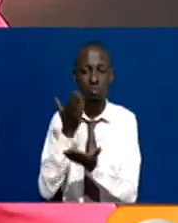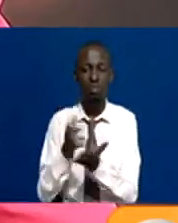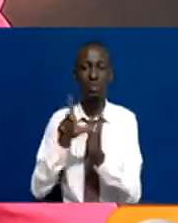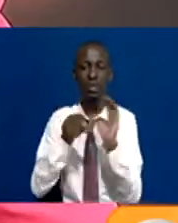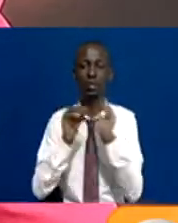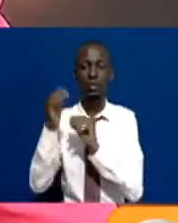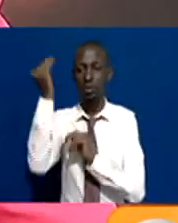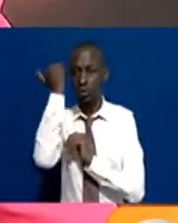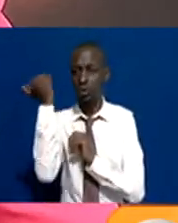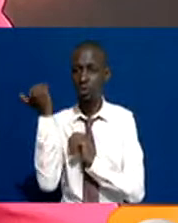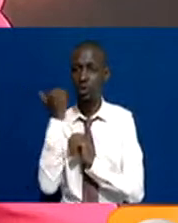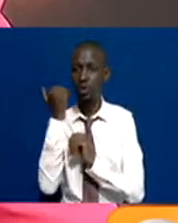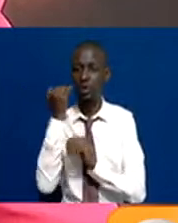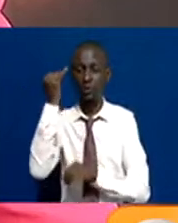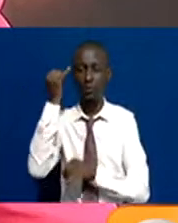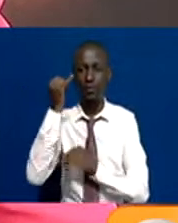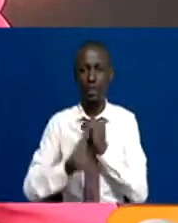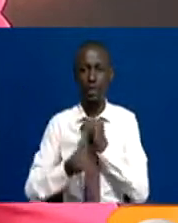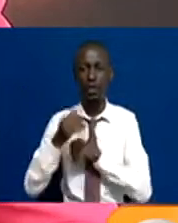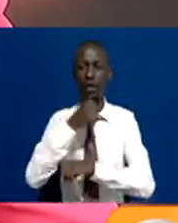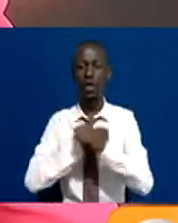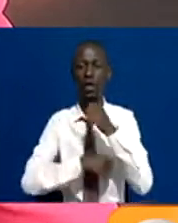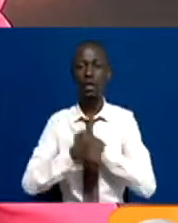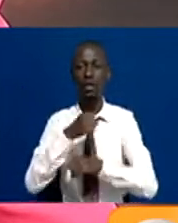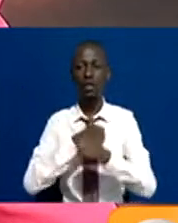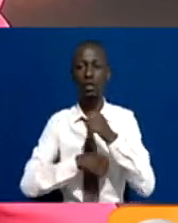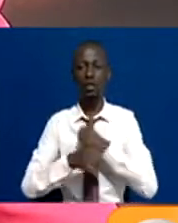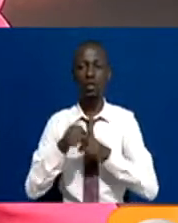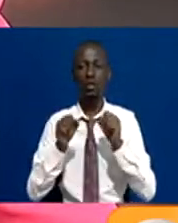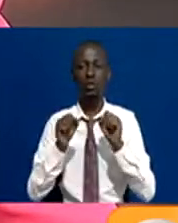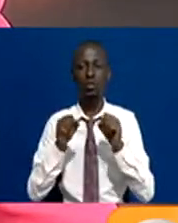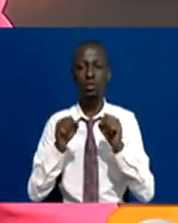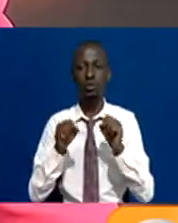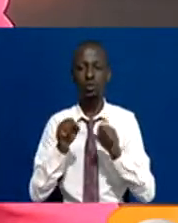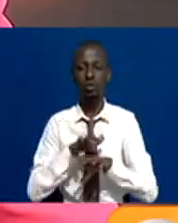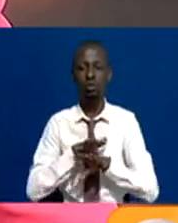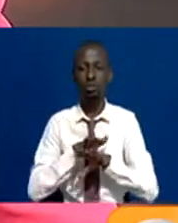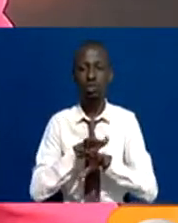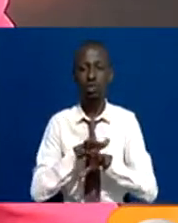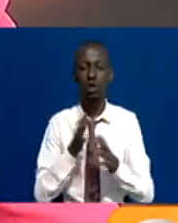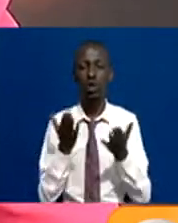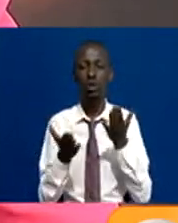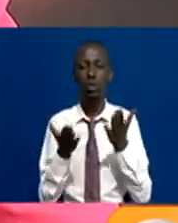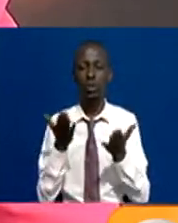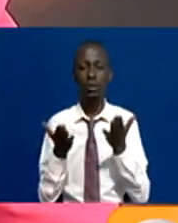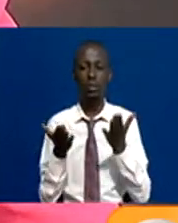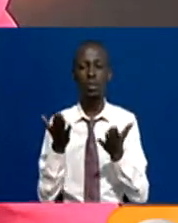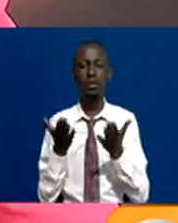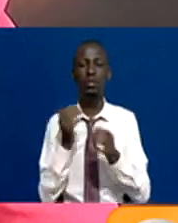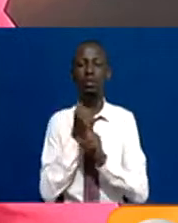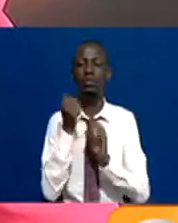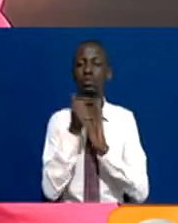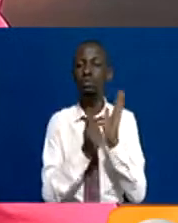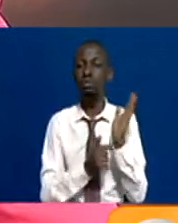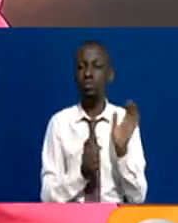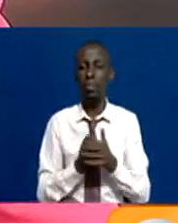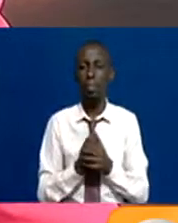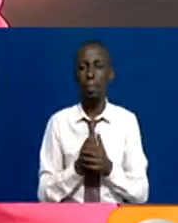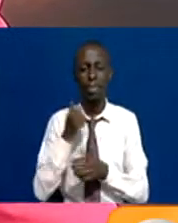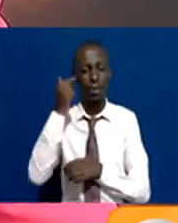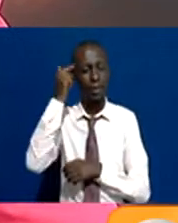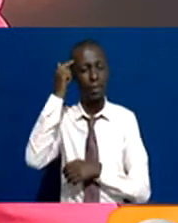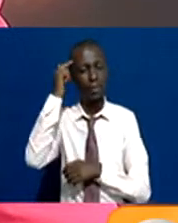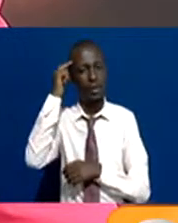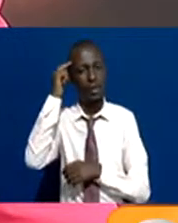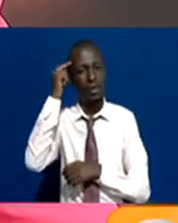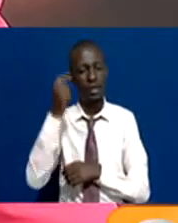the final step of where we are taking them, whether they are being reintegrated back or they are going to a shelter or wherever. I think one of the things we